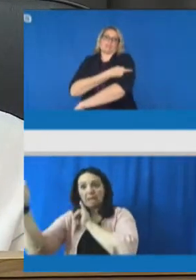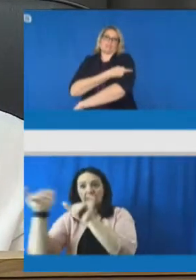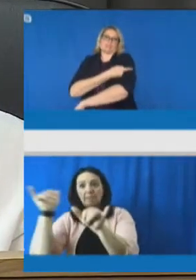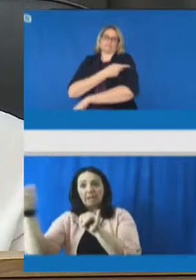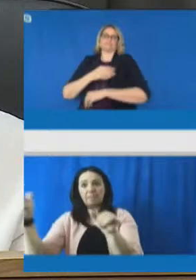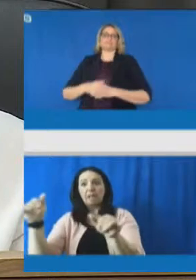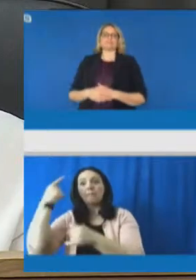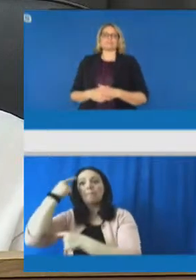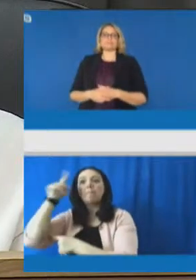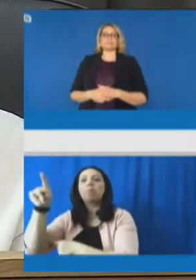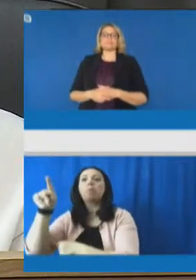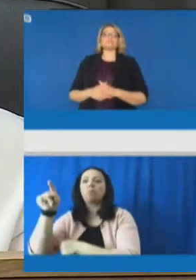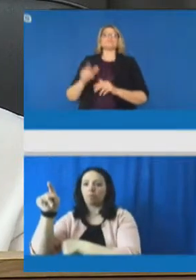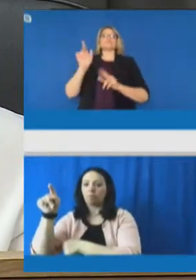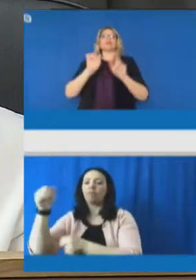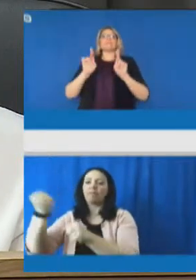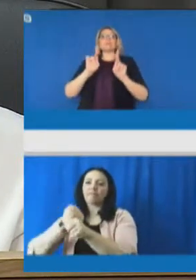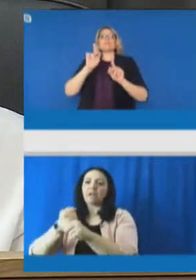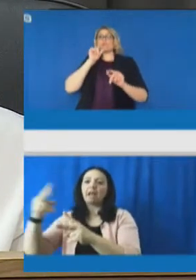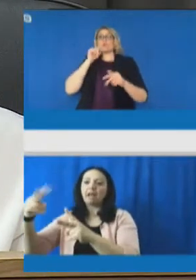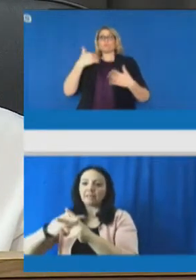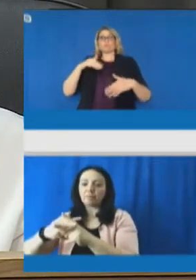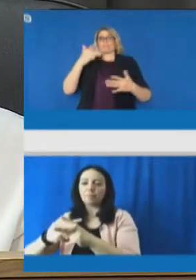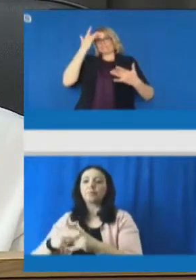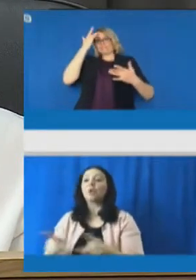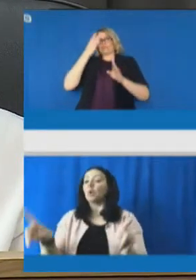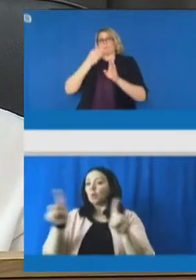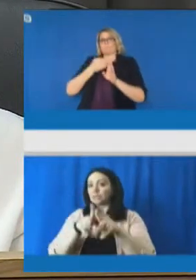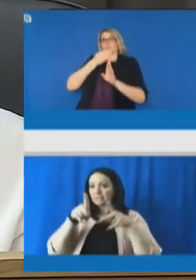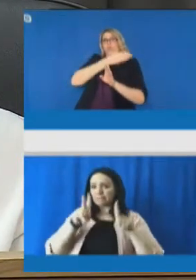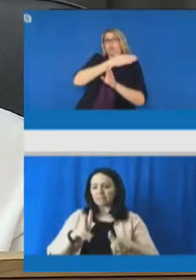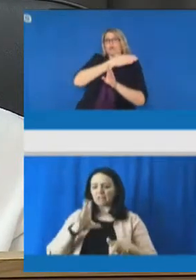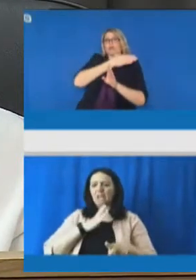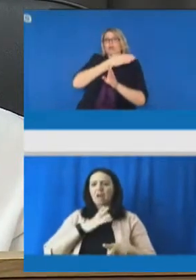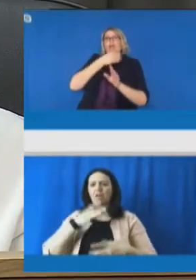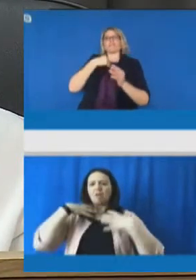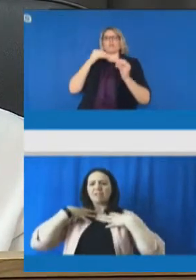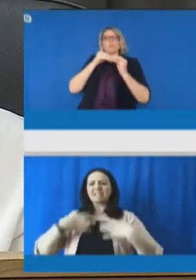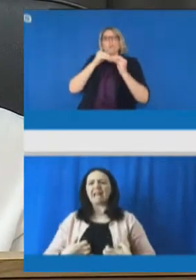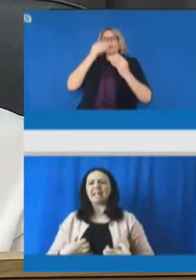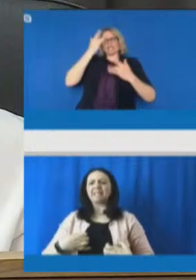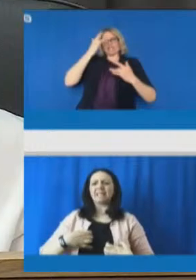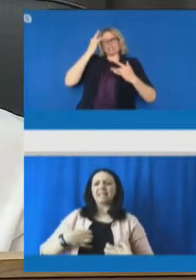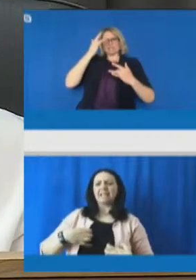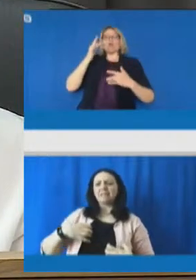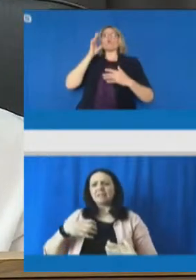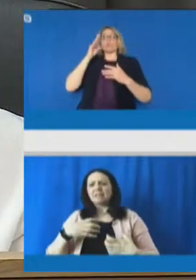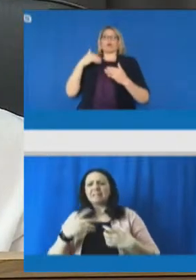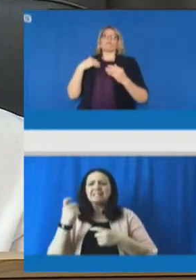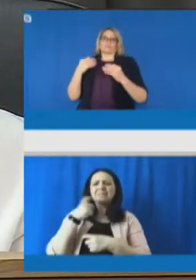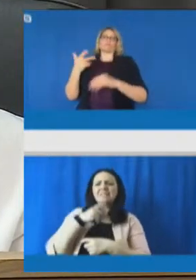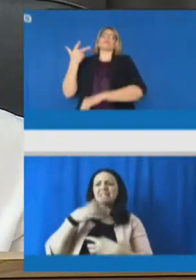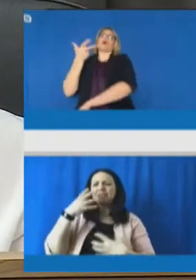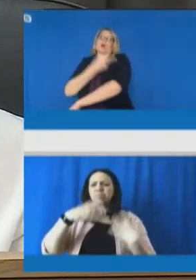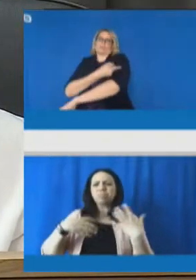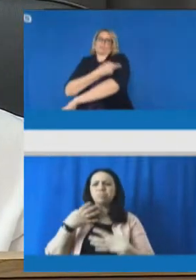contains information on who is currently eligible to get the vaccine and how to sign up for an